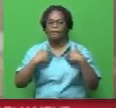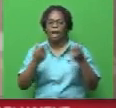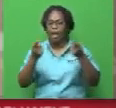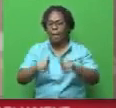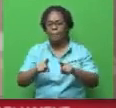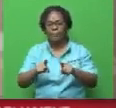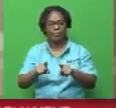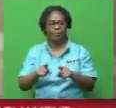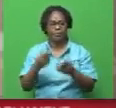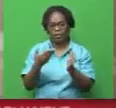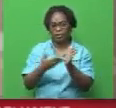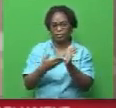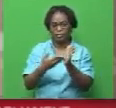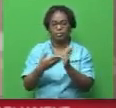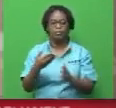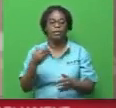Mustil report says